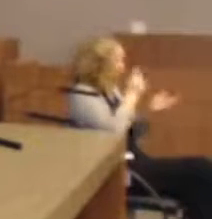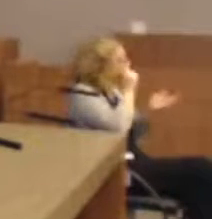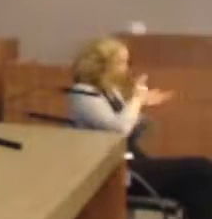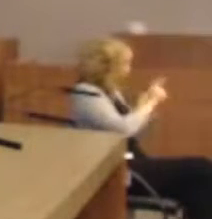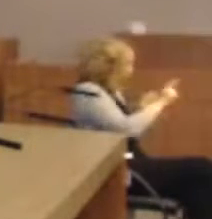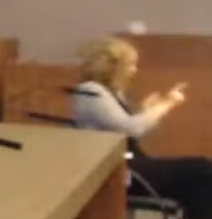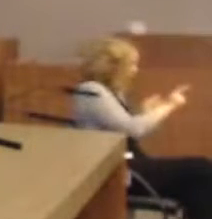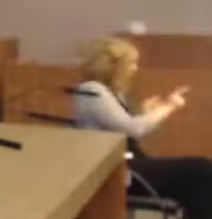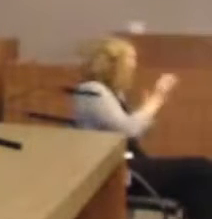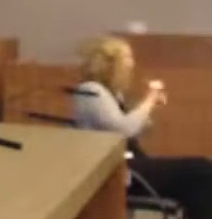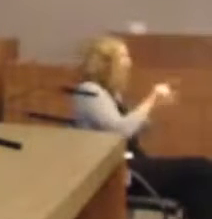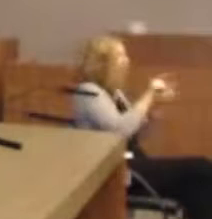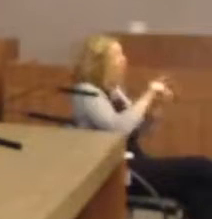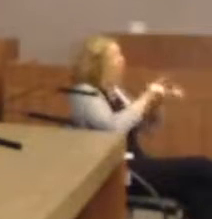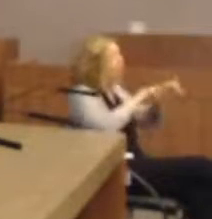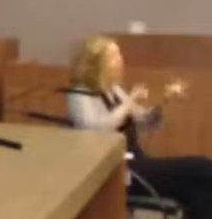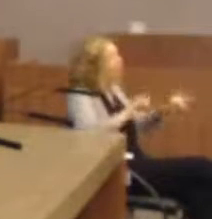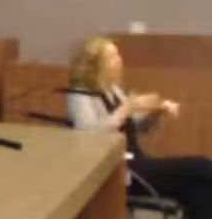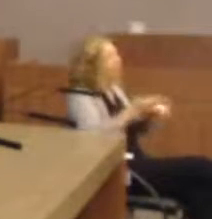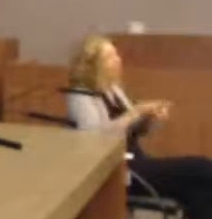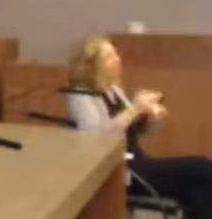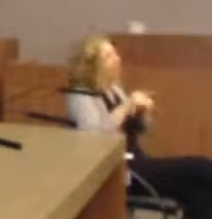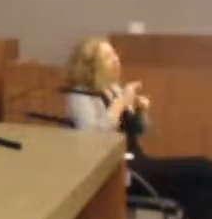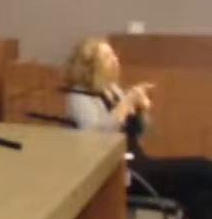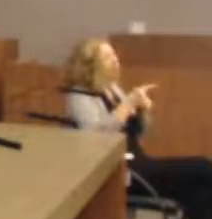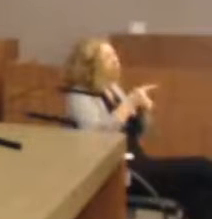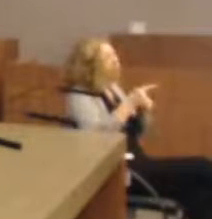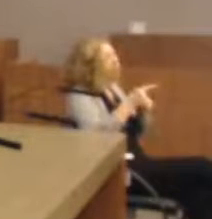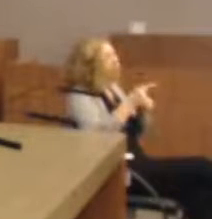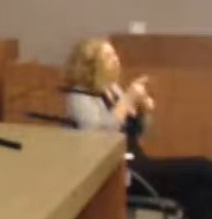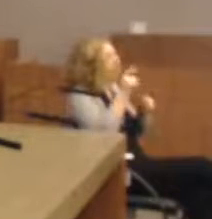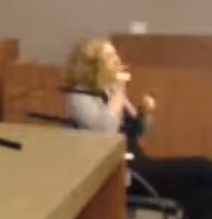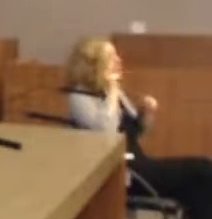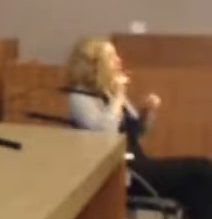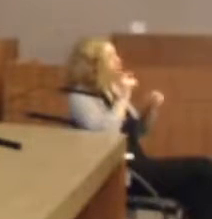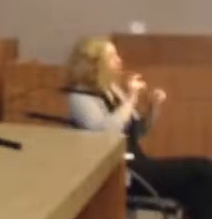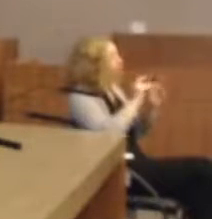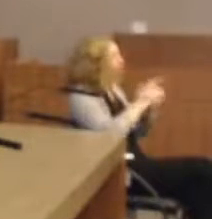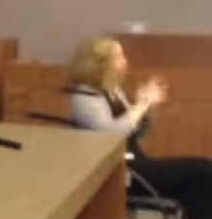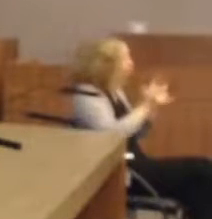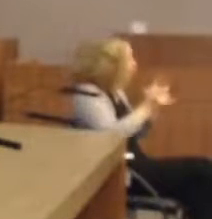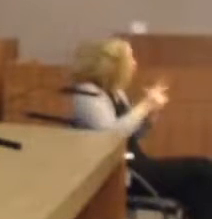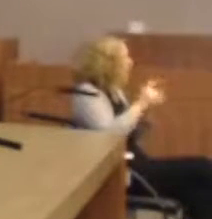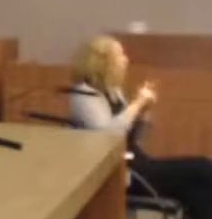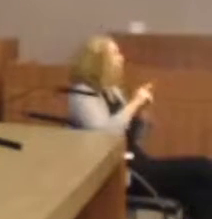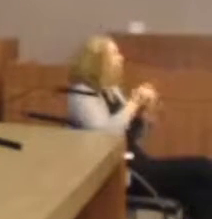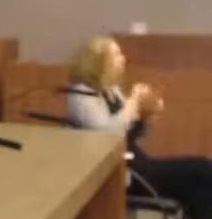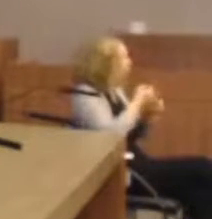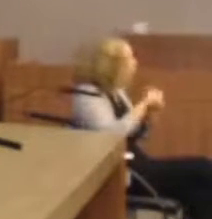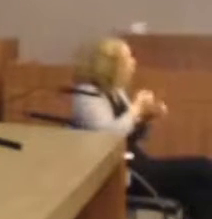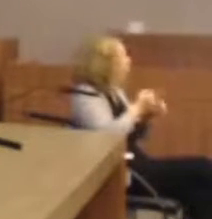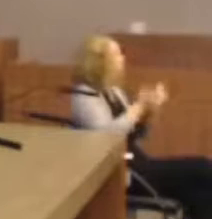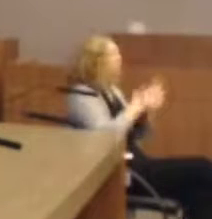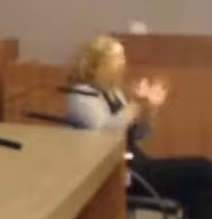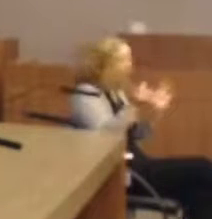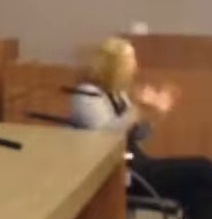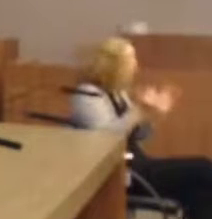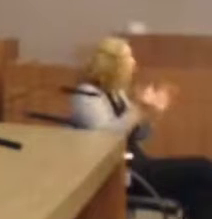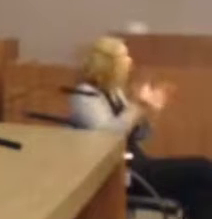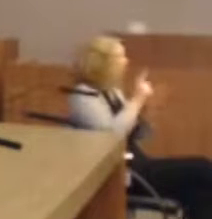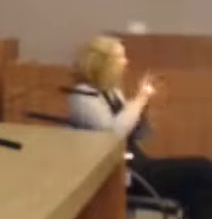life can also be present when you're being sexually assaulted, when you're being abused, when you're being exploited, when you're